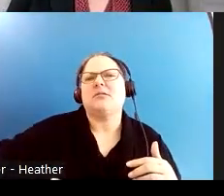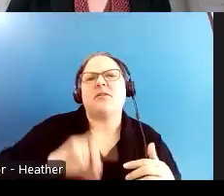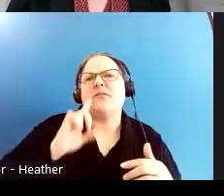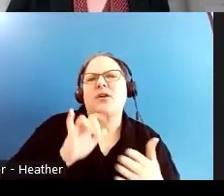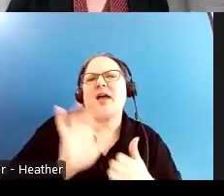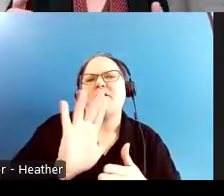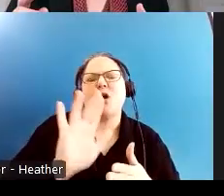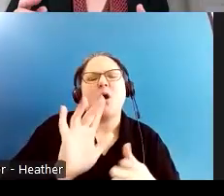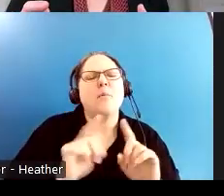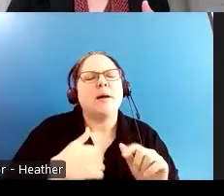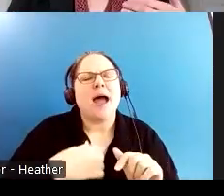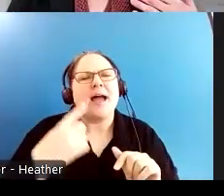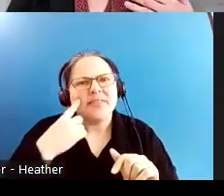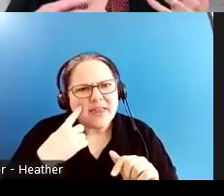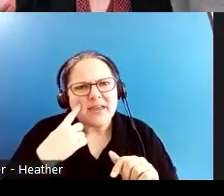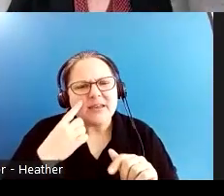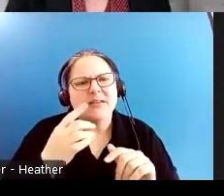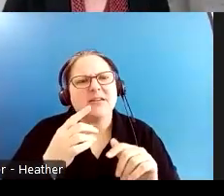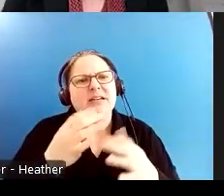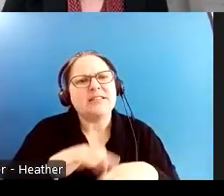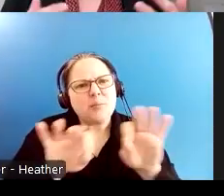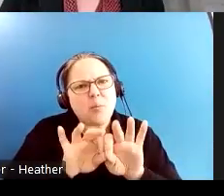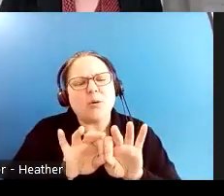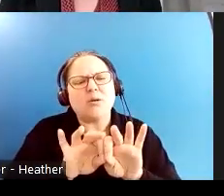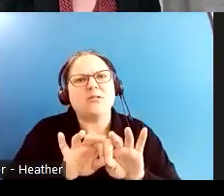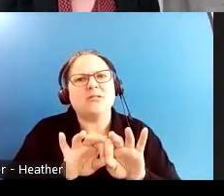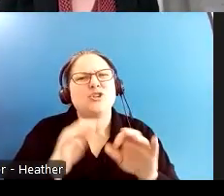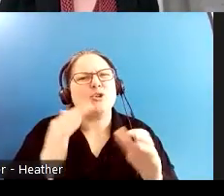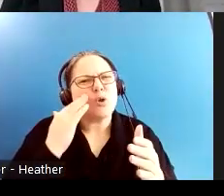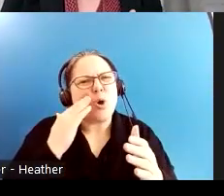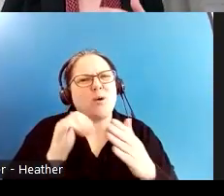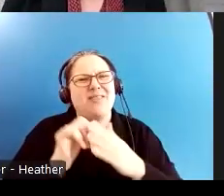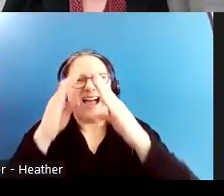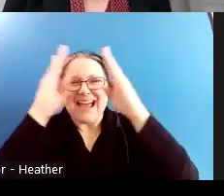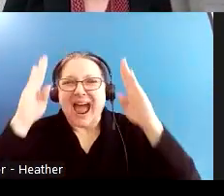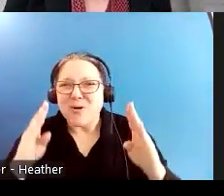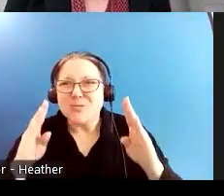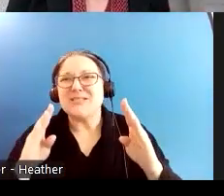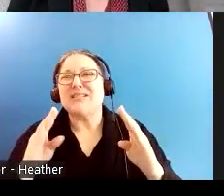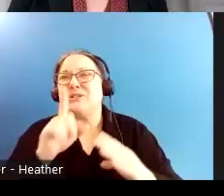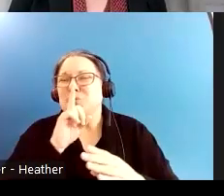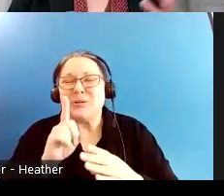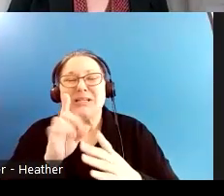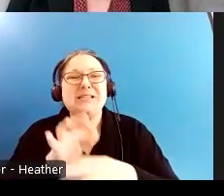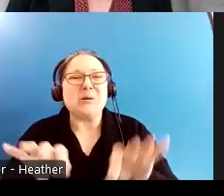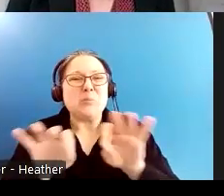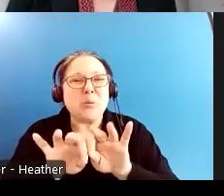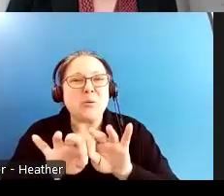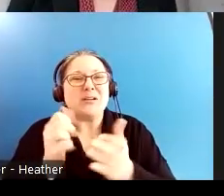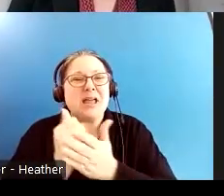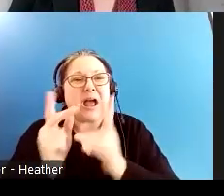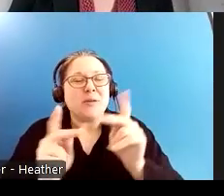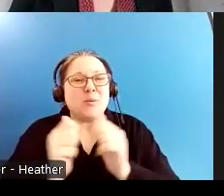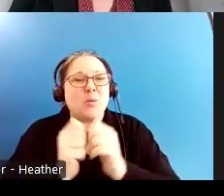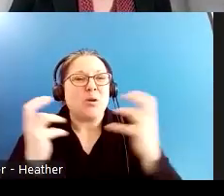saying that I think it's been said many times that housing first is really important. Housing is healthcare, and this is just a clear example